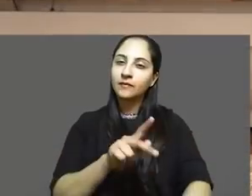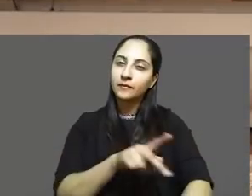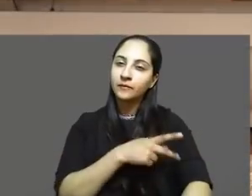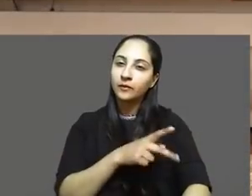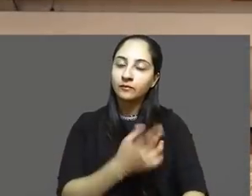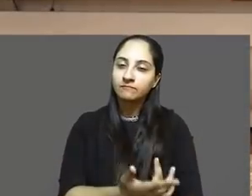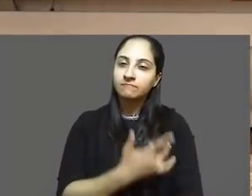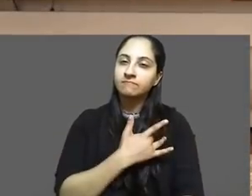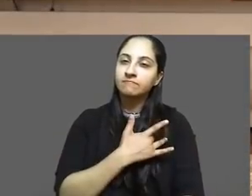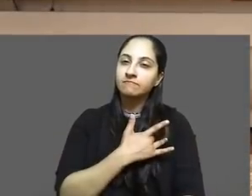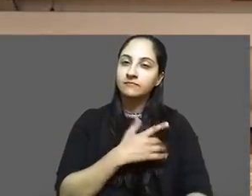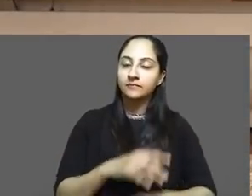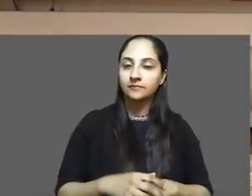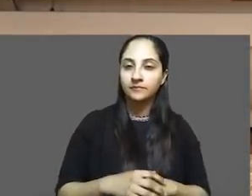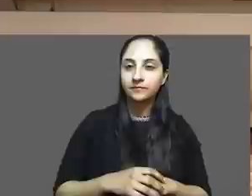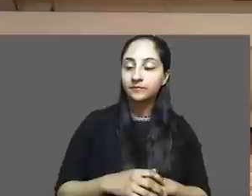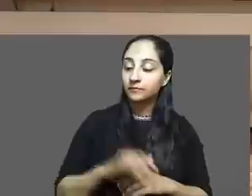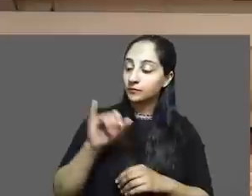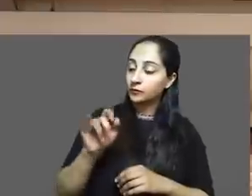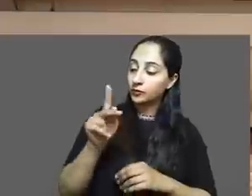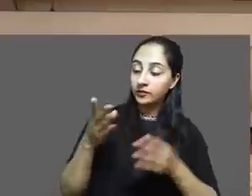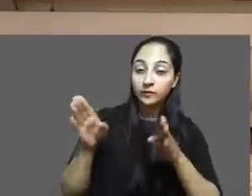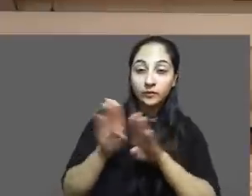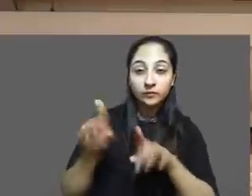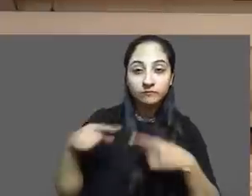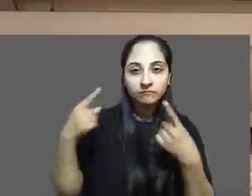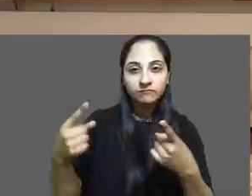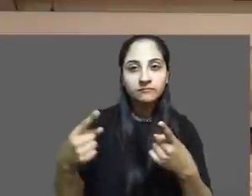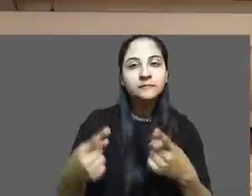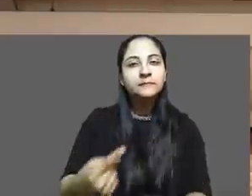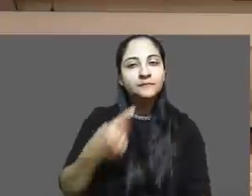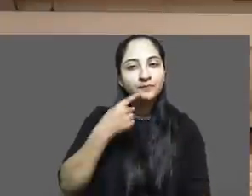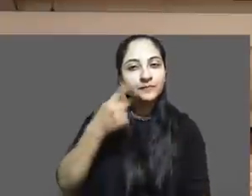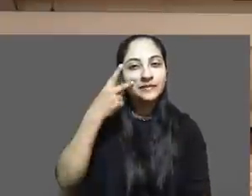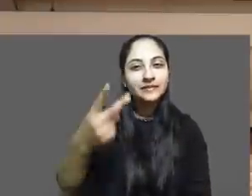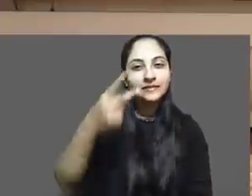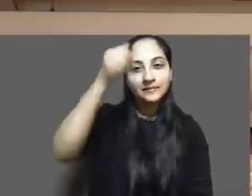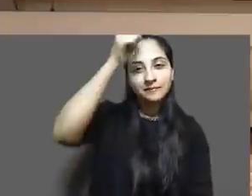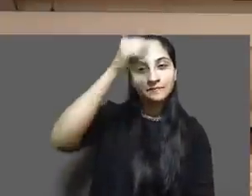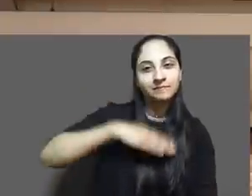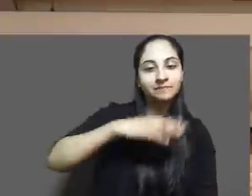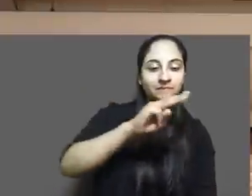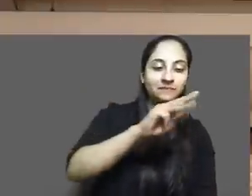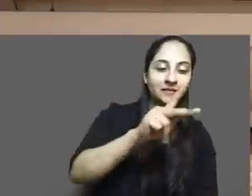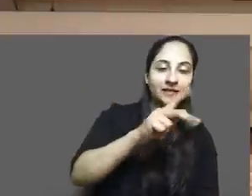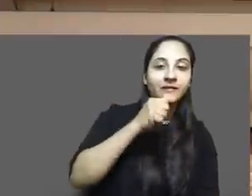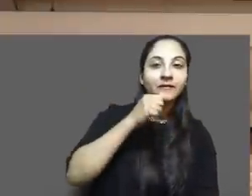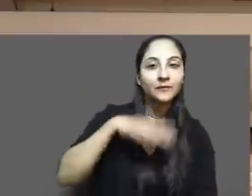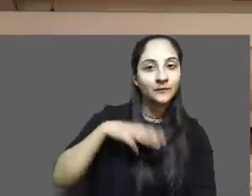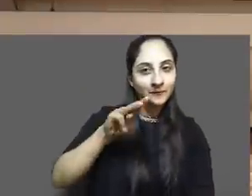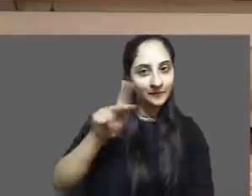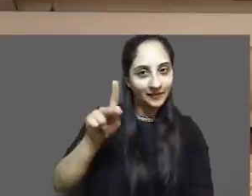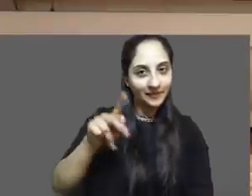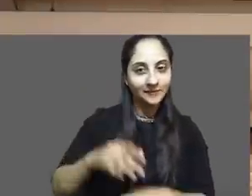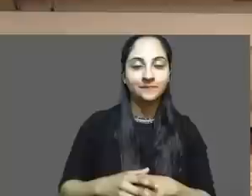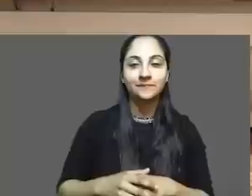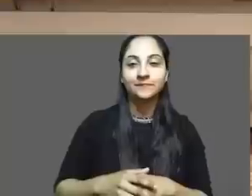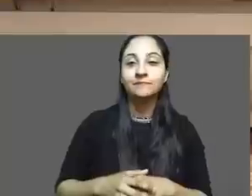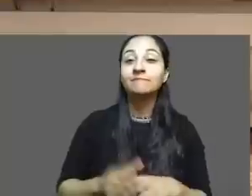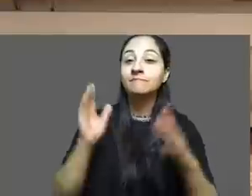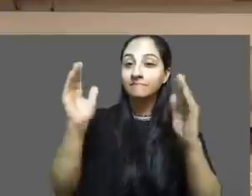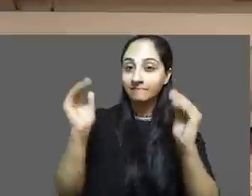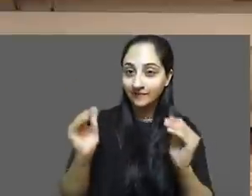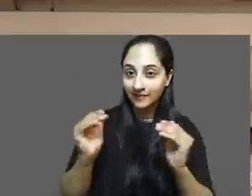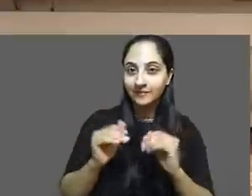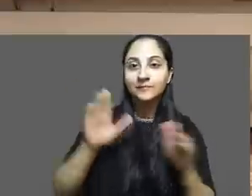What an incredibly moving piece. You know, I know many of us have been missing the faces and the voices of our Mukhi Karmyas and Mukhani Karmyanis in Jamaat